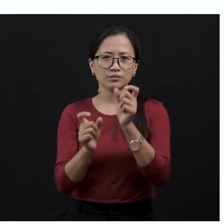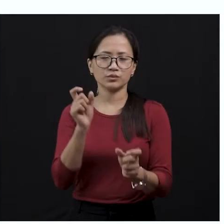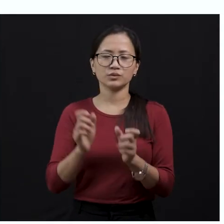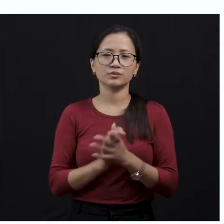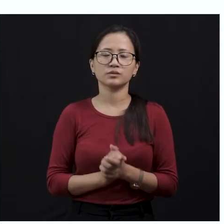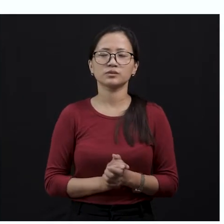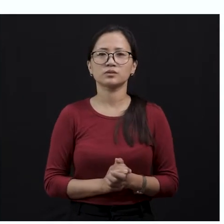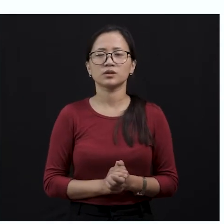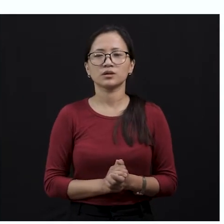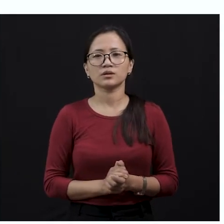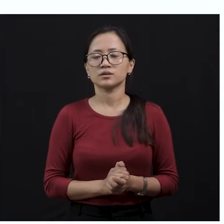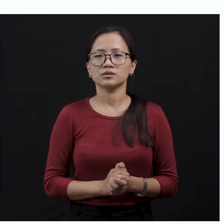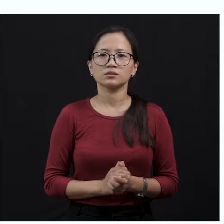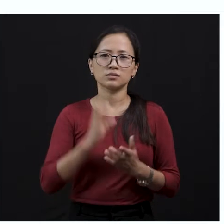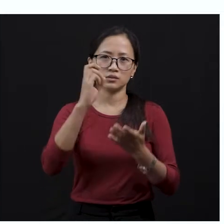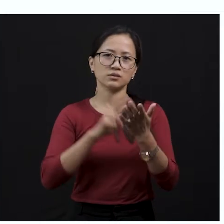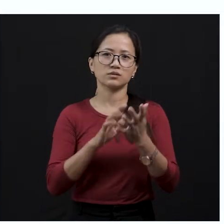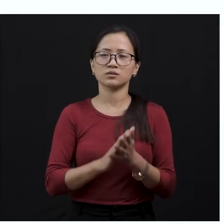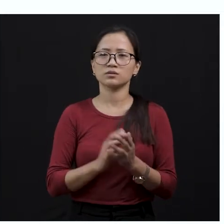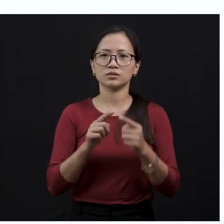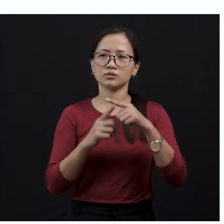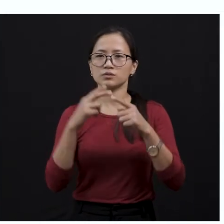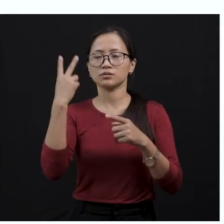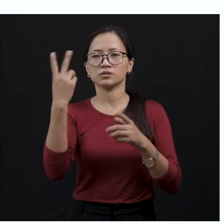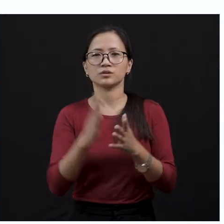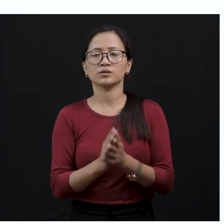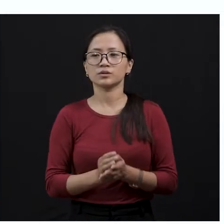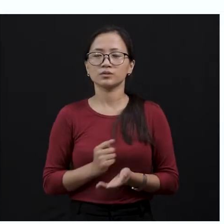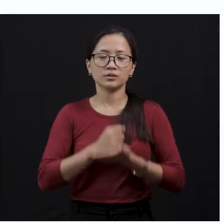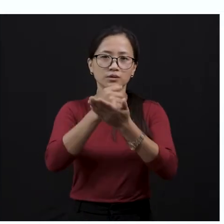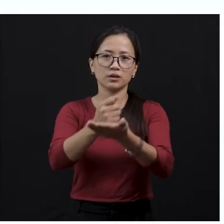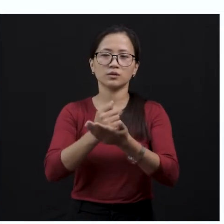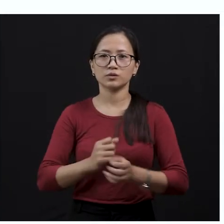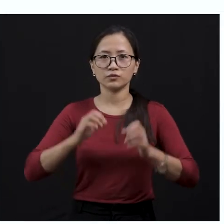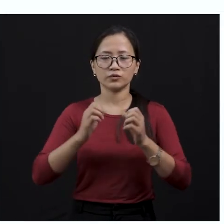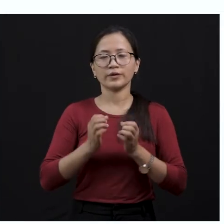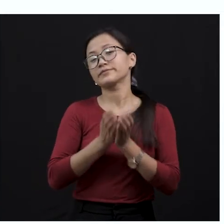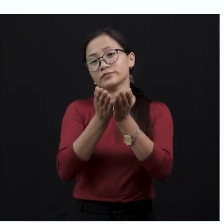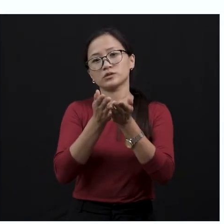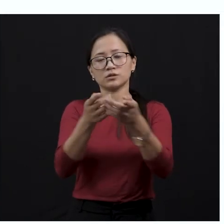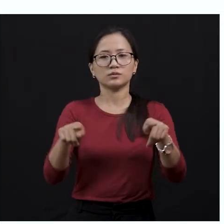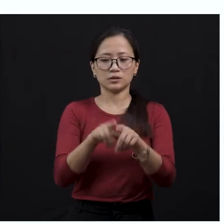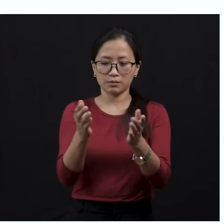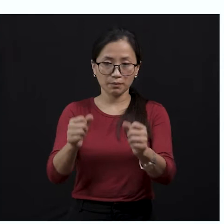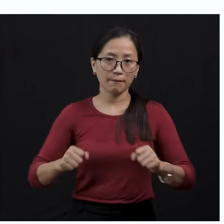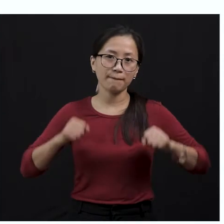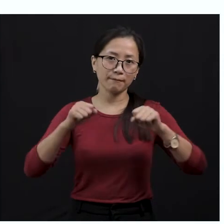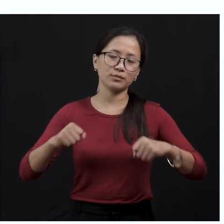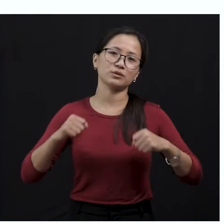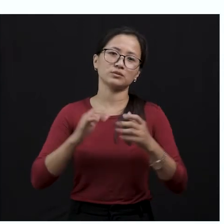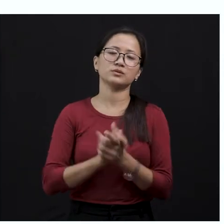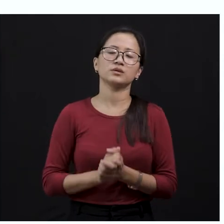this civilization they used to transport with the help of ships and boats. Okay, so through